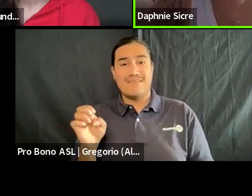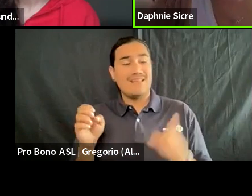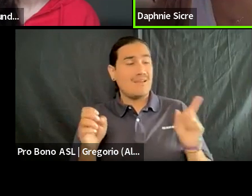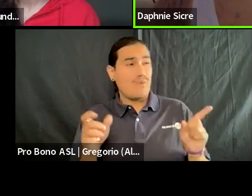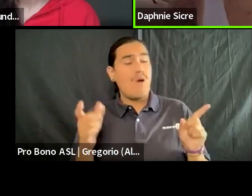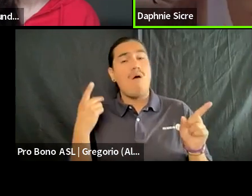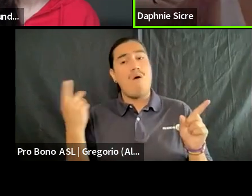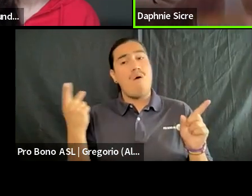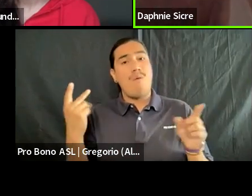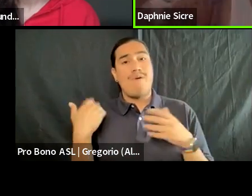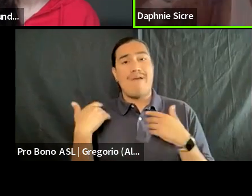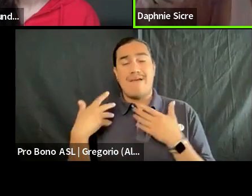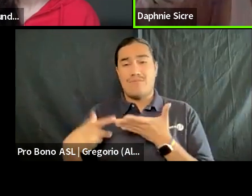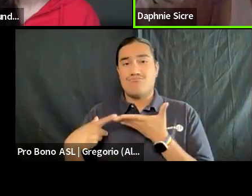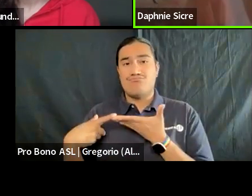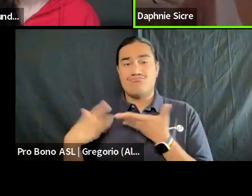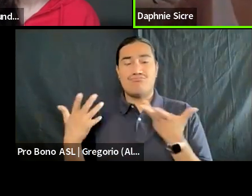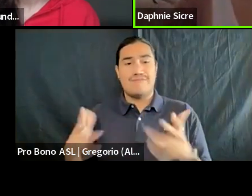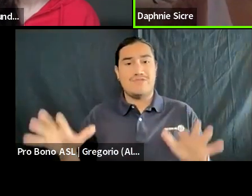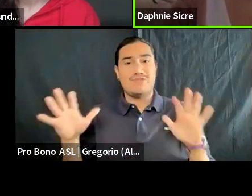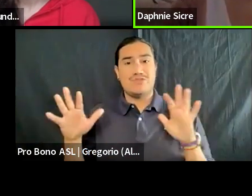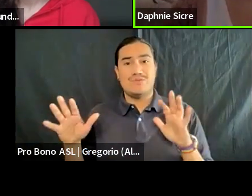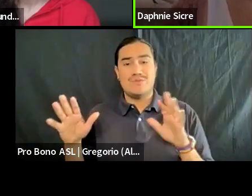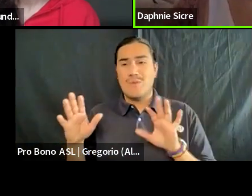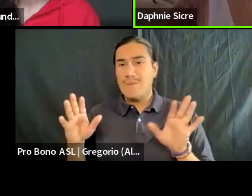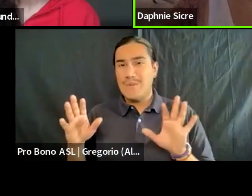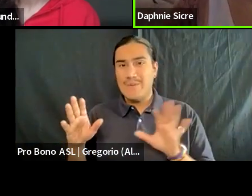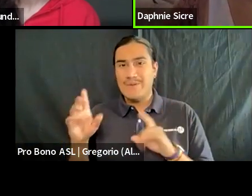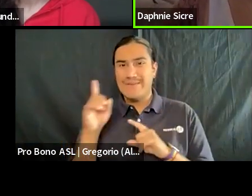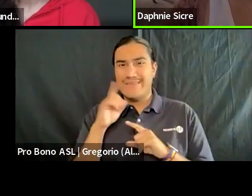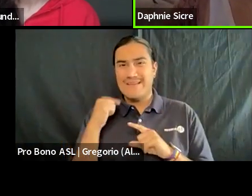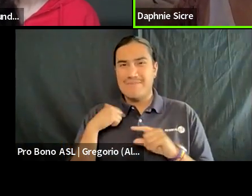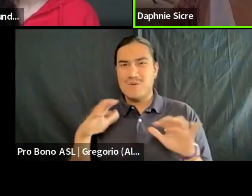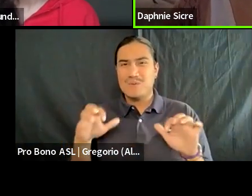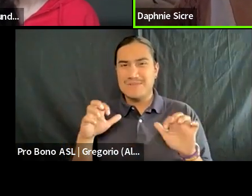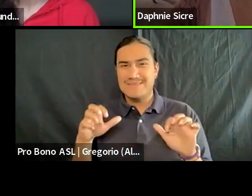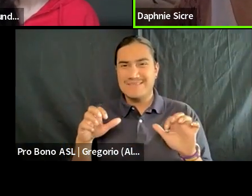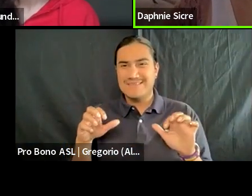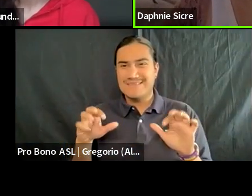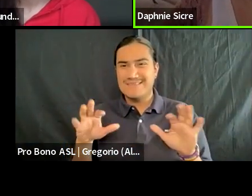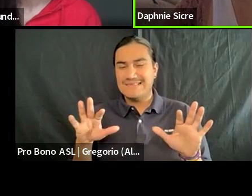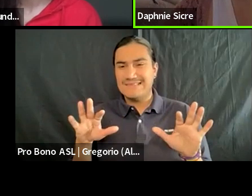Him and I had sort of collaborated. Oops, I think I'm frozen.